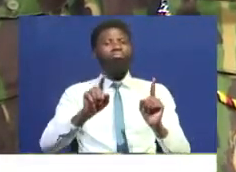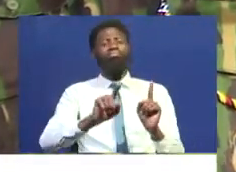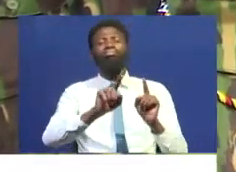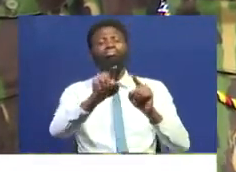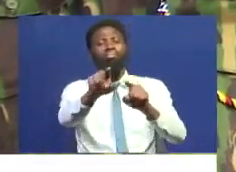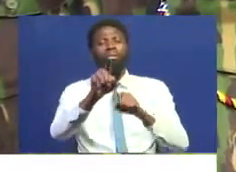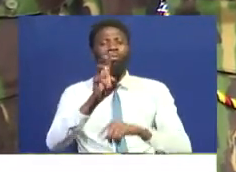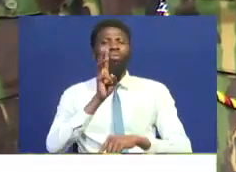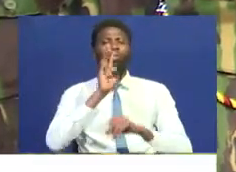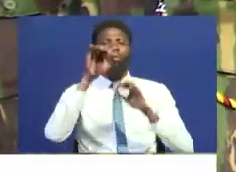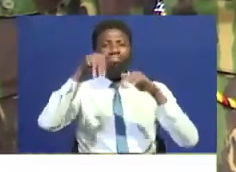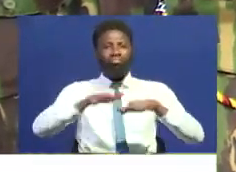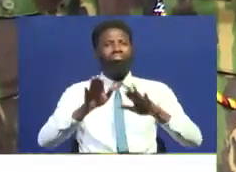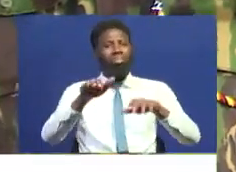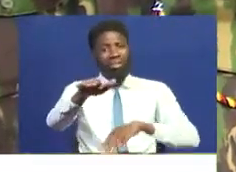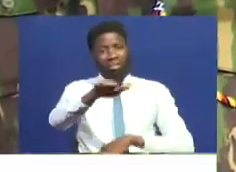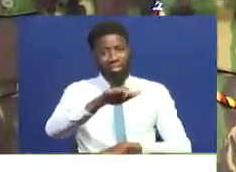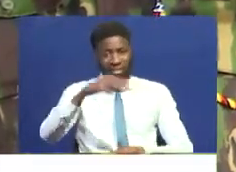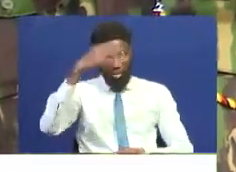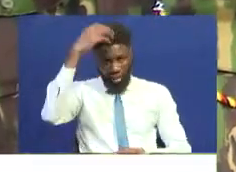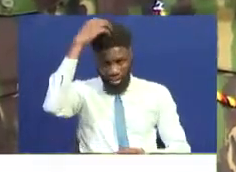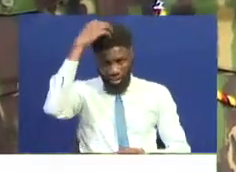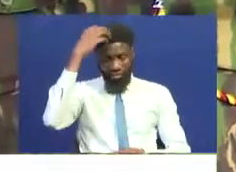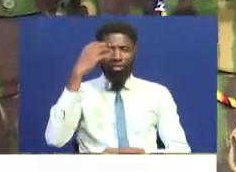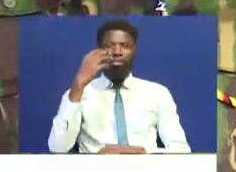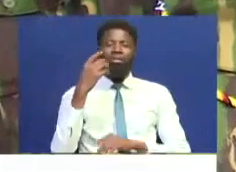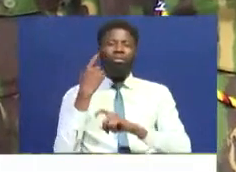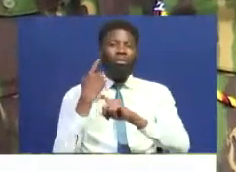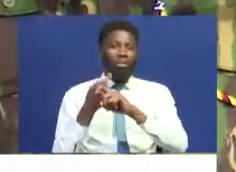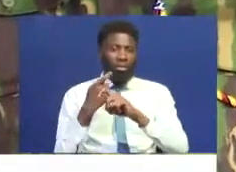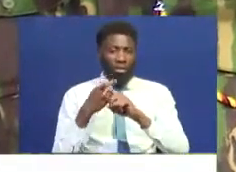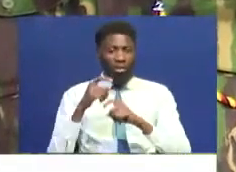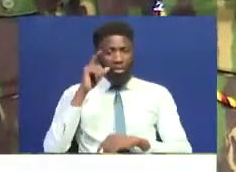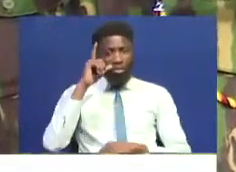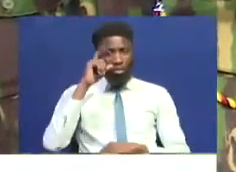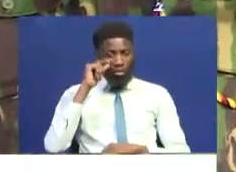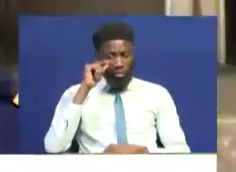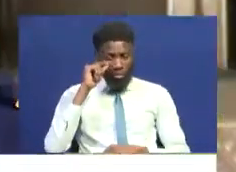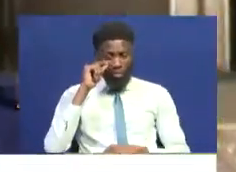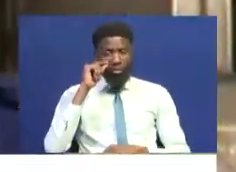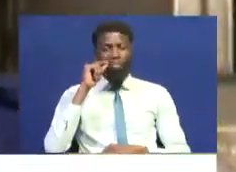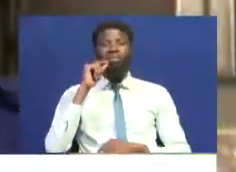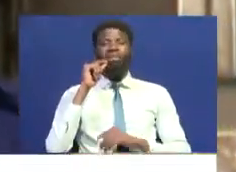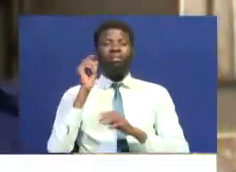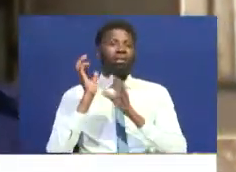waters in Kwale, Mombasa, Kilifi, and Lamu. Tafadhali tuelewane hapo.